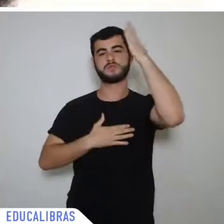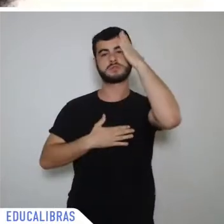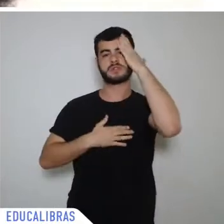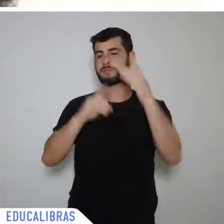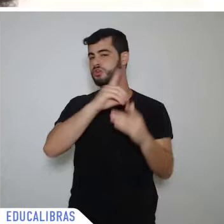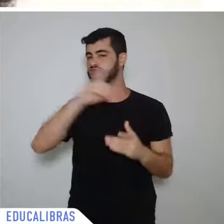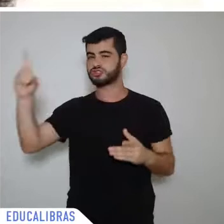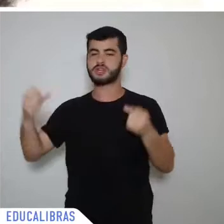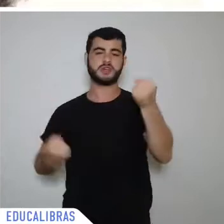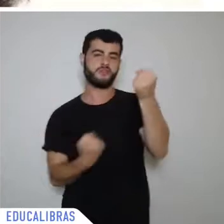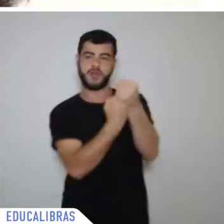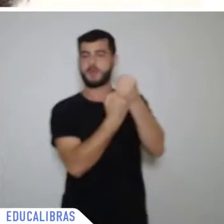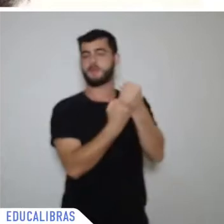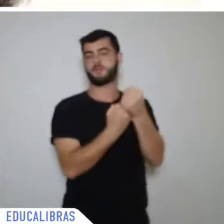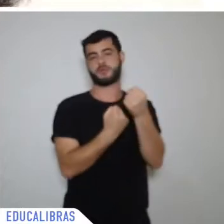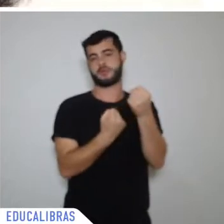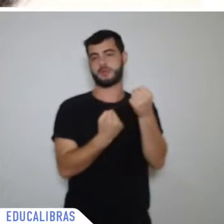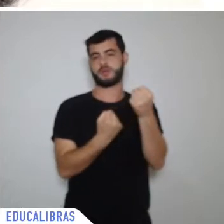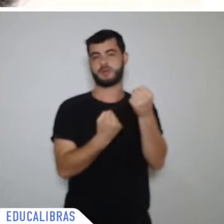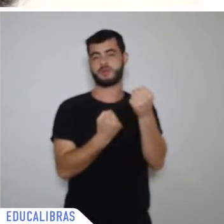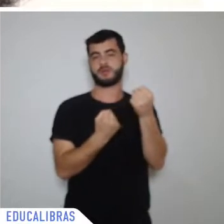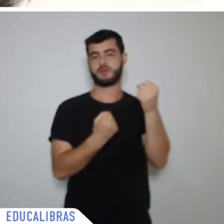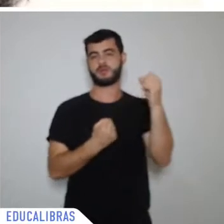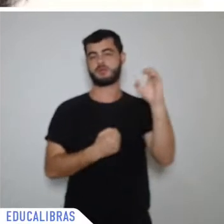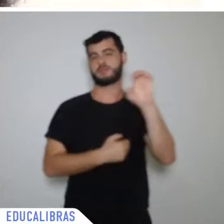right-wing that will defend